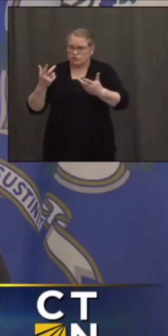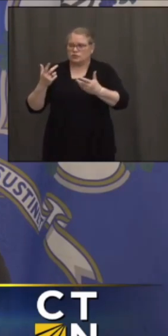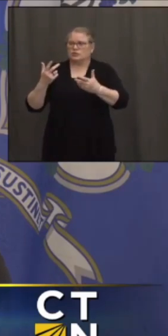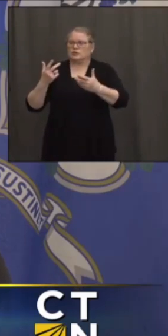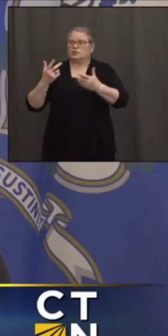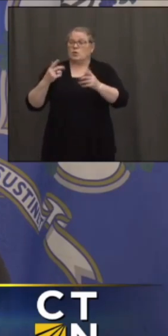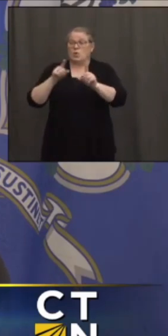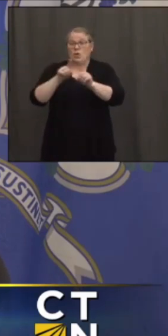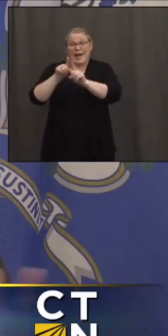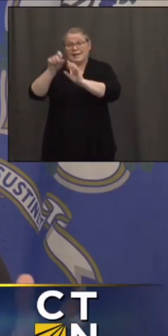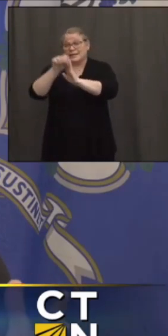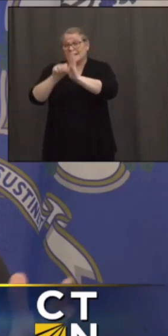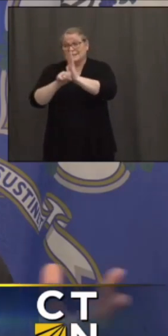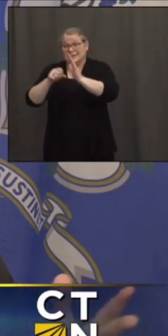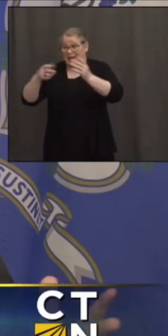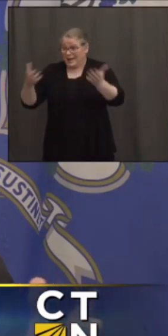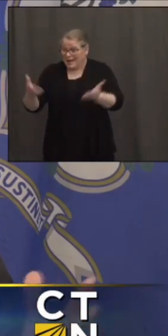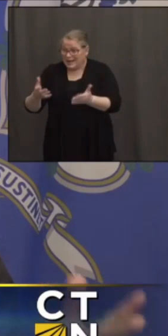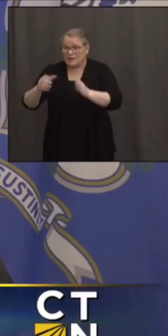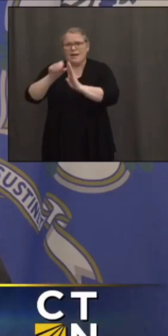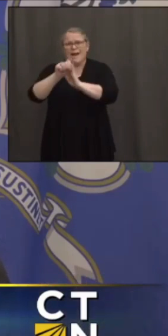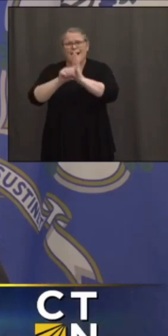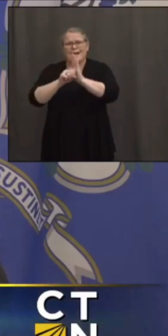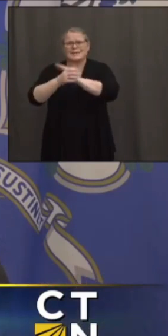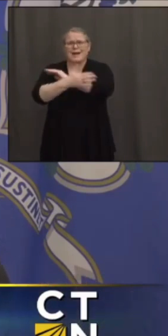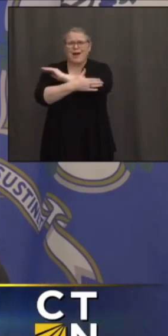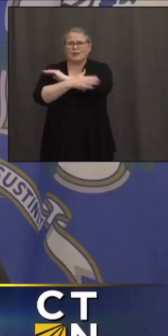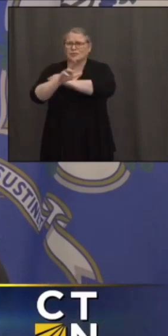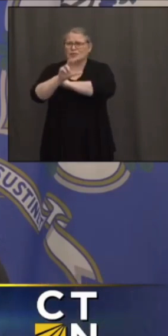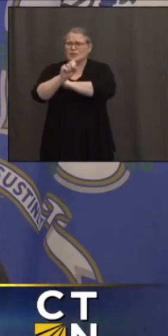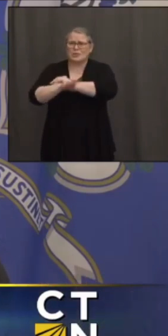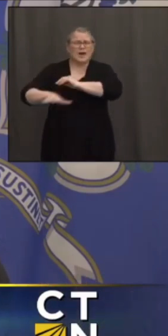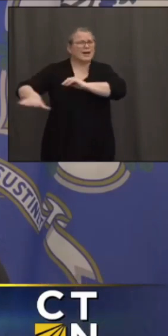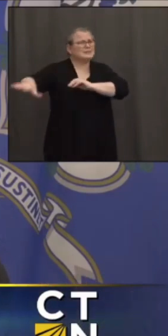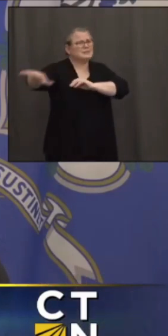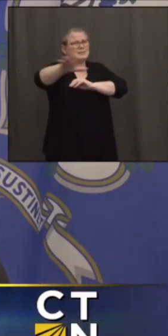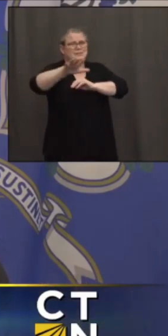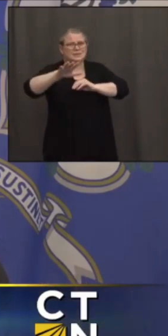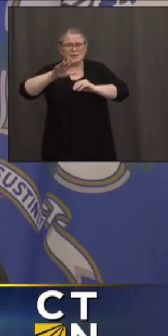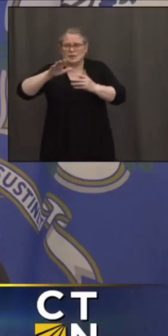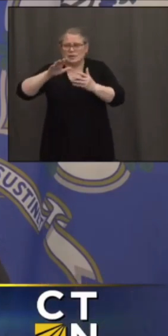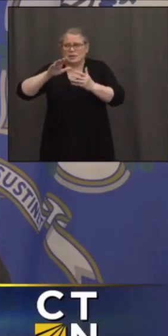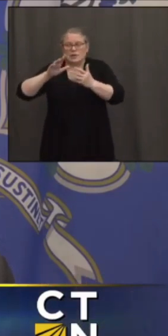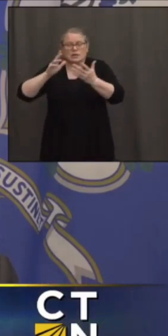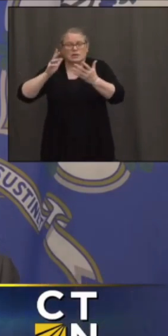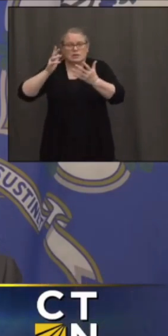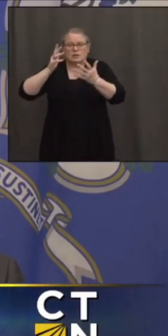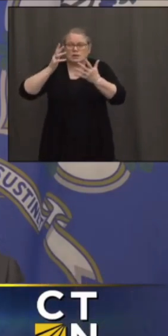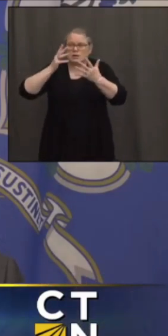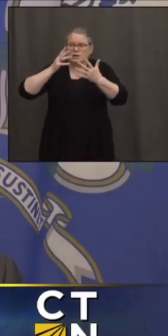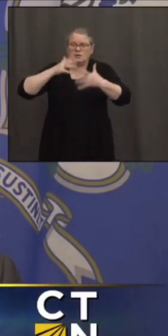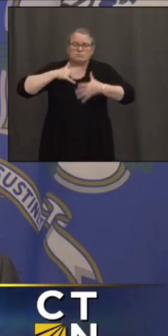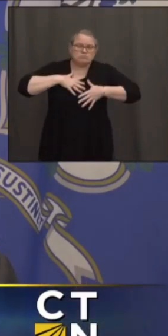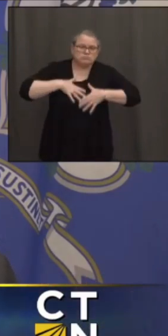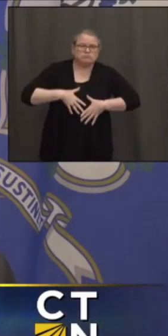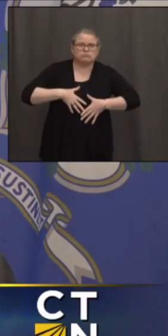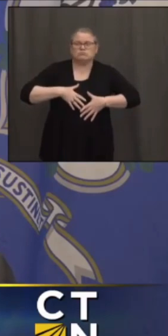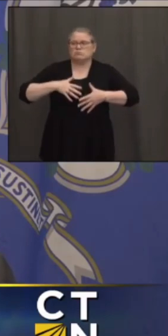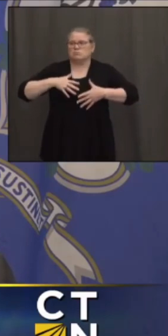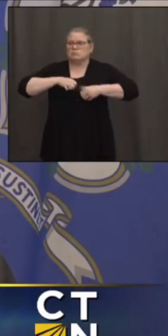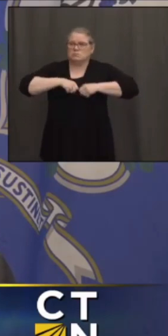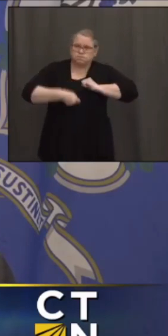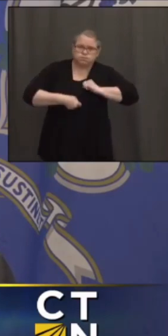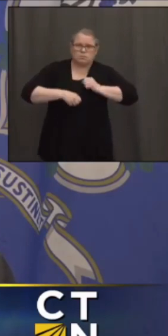learn from the scope and scale of the misery and fatalities this has created and make sure that we